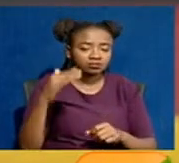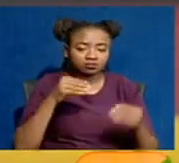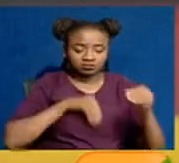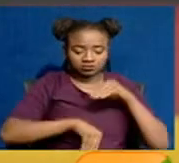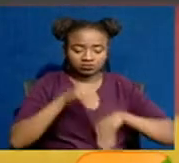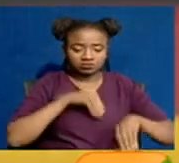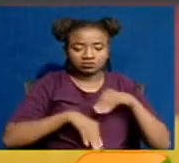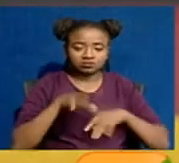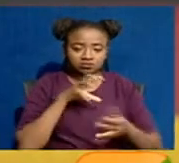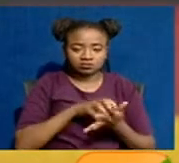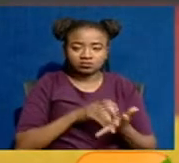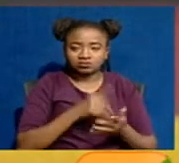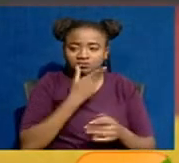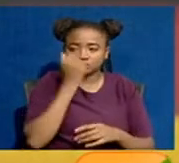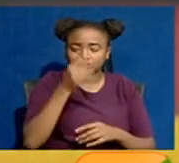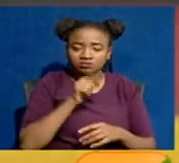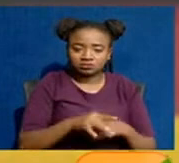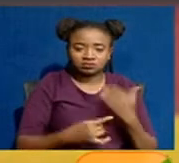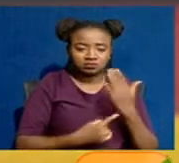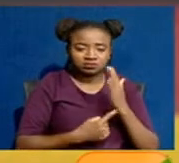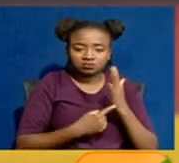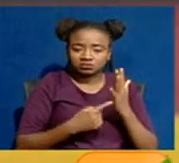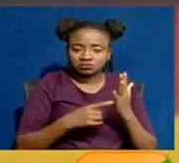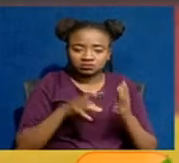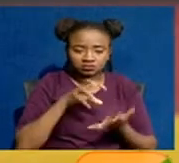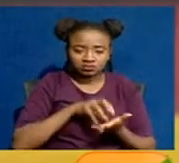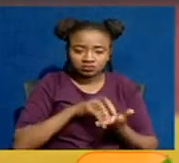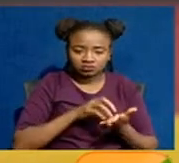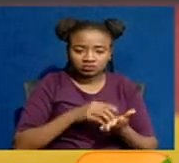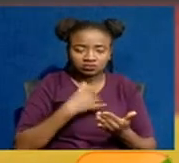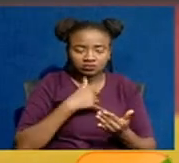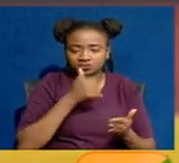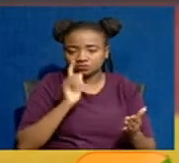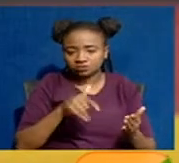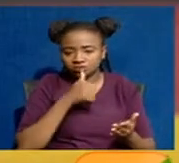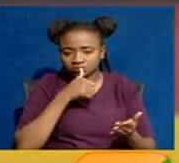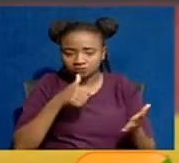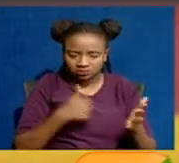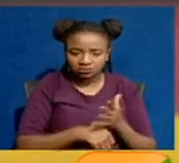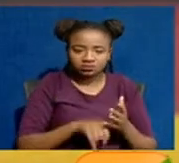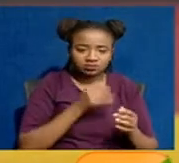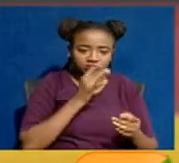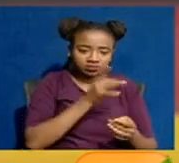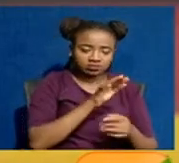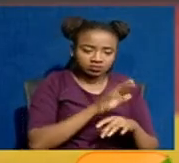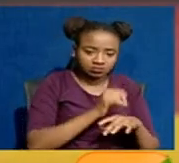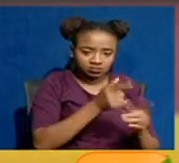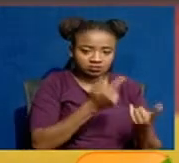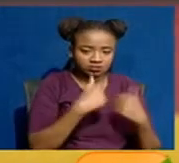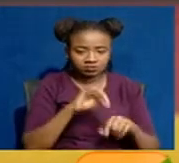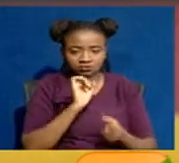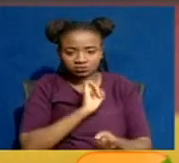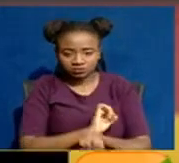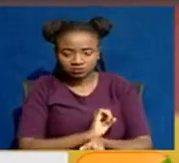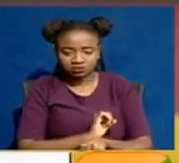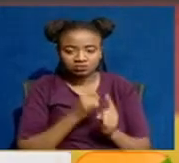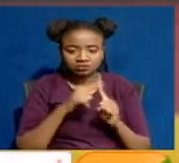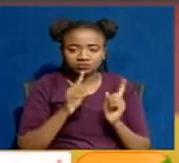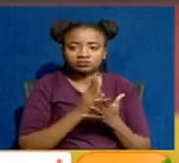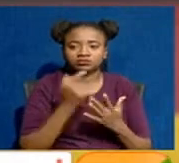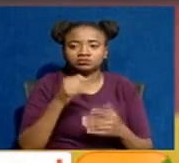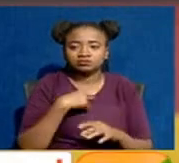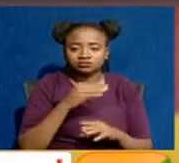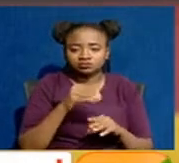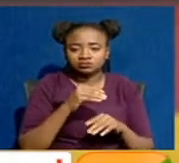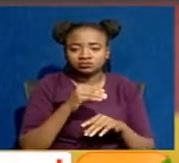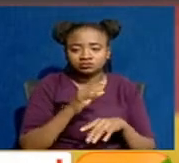of the technicality of it, sometimes warrants of arrest are issued because of also the documentation and the seizing of matters. But for some of them, you just issue a summon